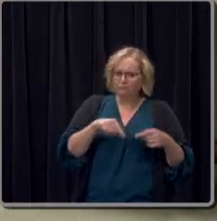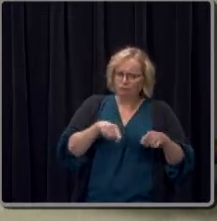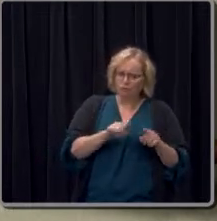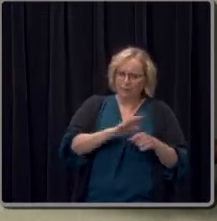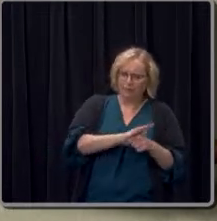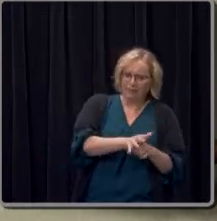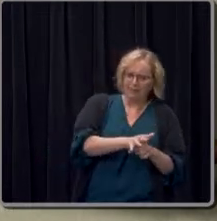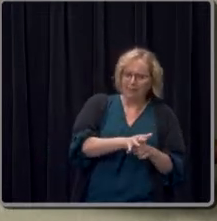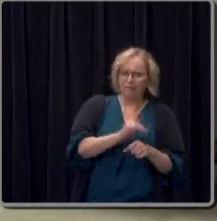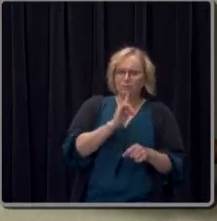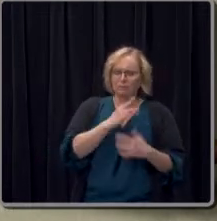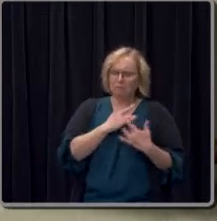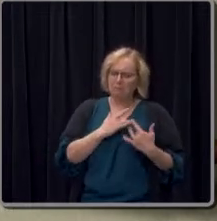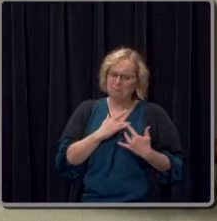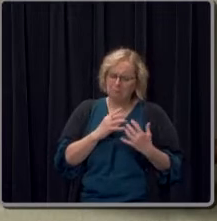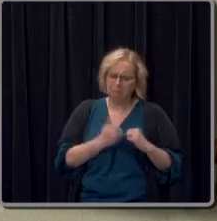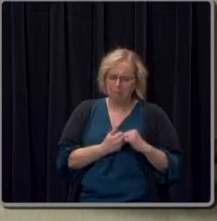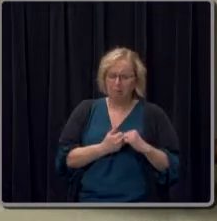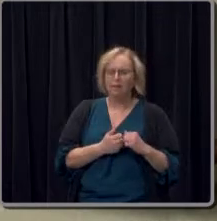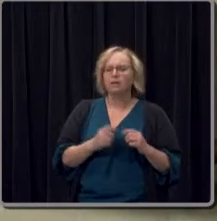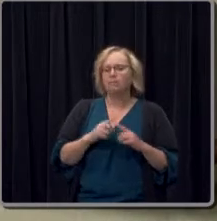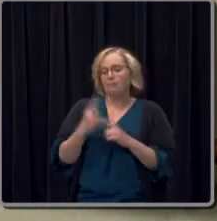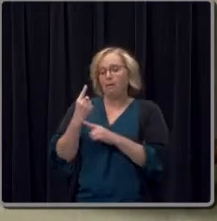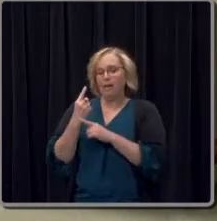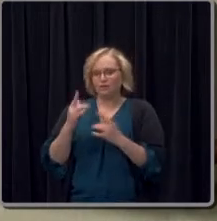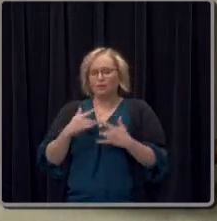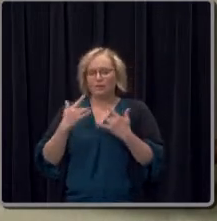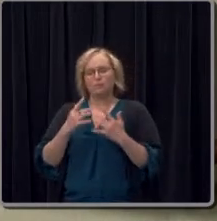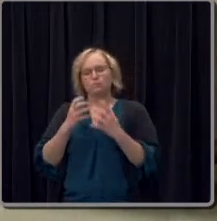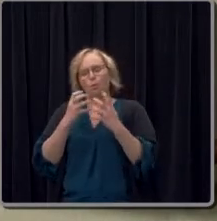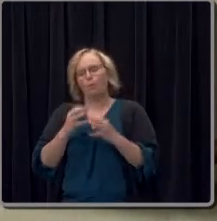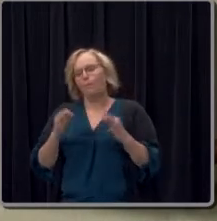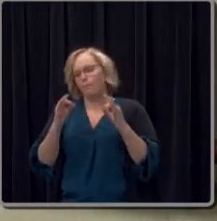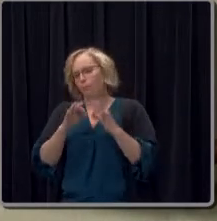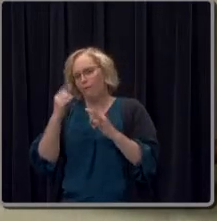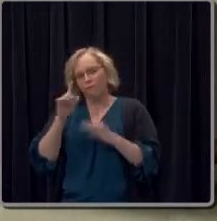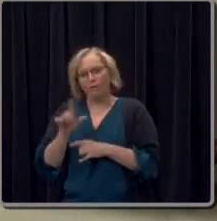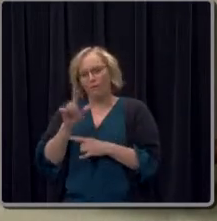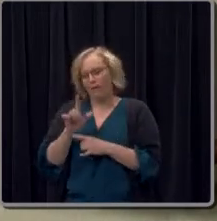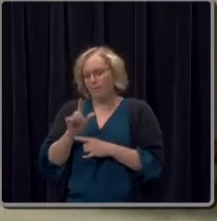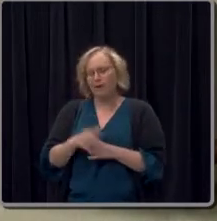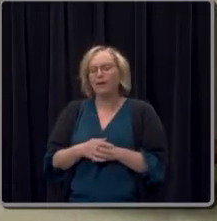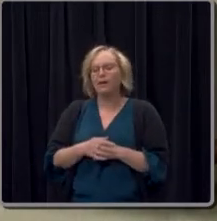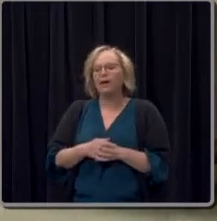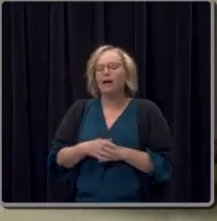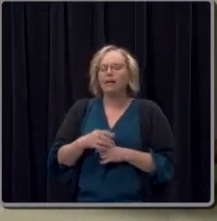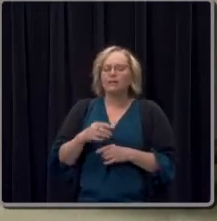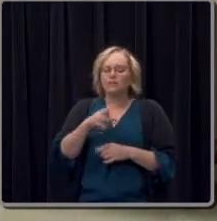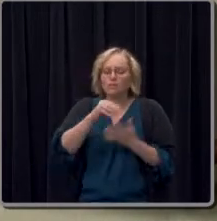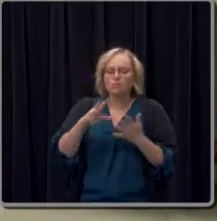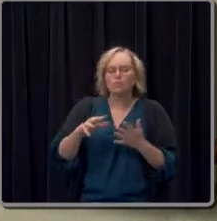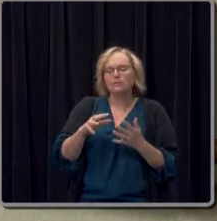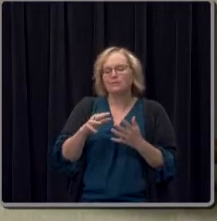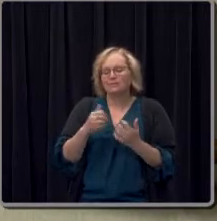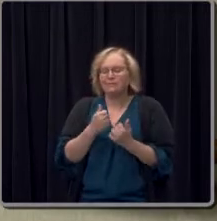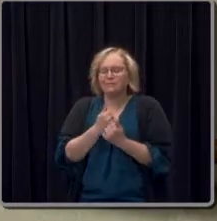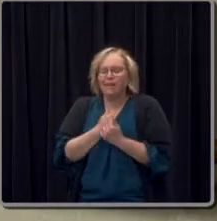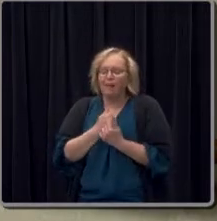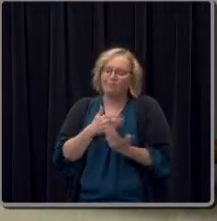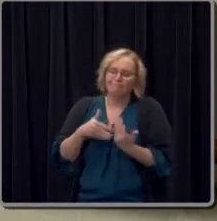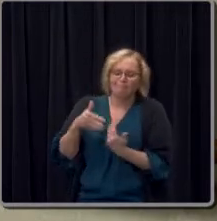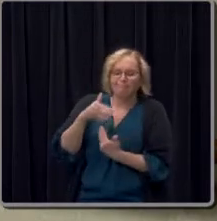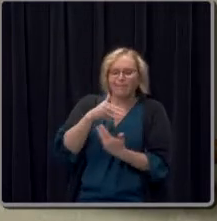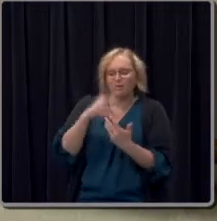so important for our library souls. The students just love being with like-minded peers. They love being surrounded by piles of really amazing